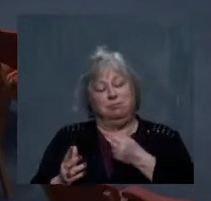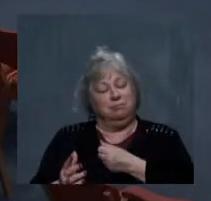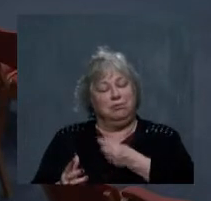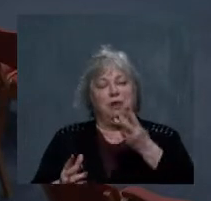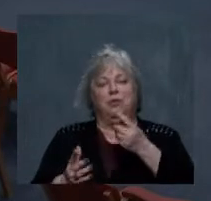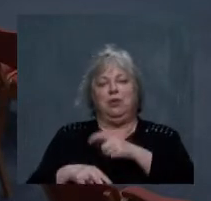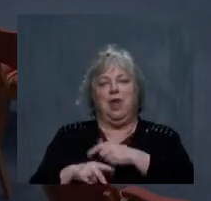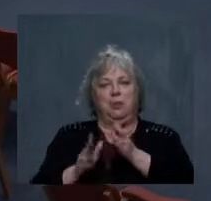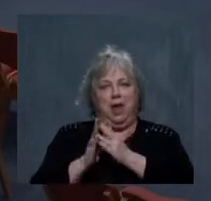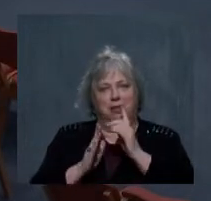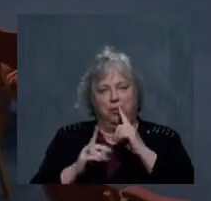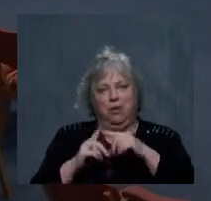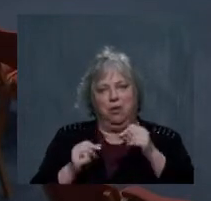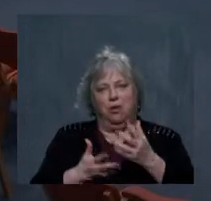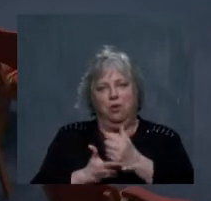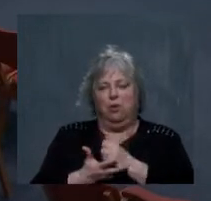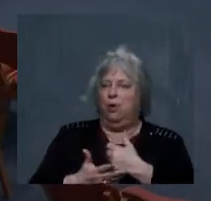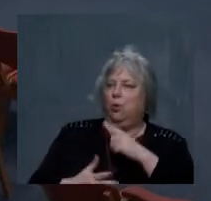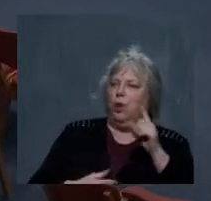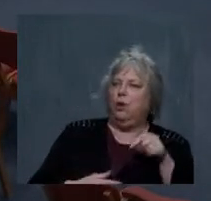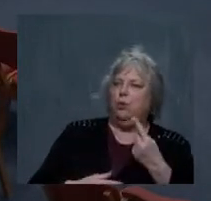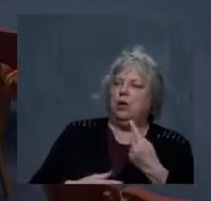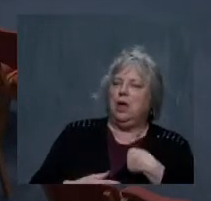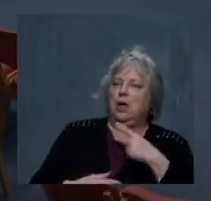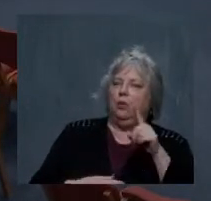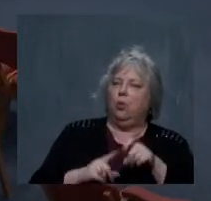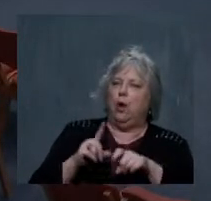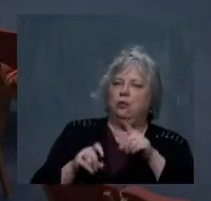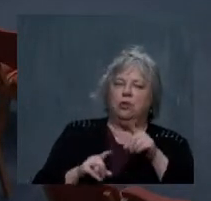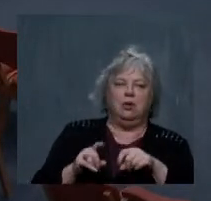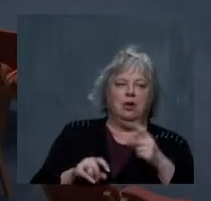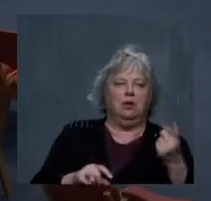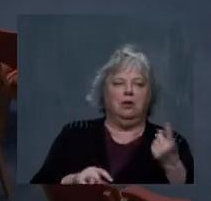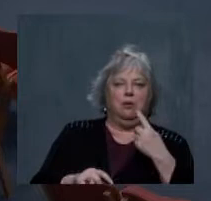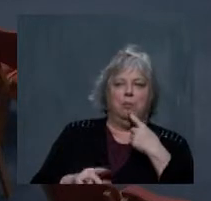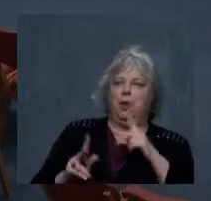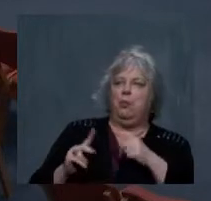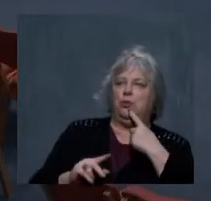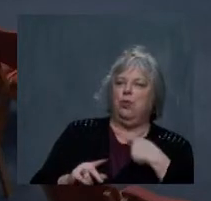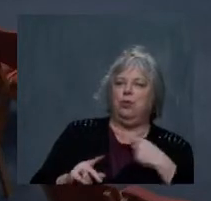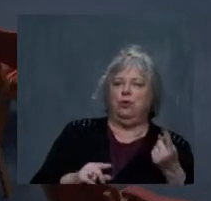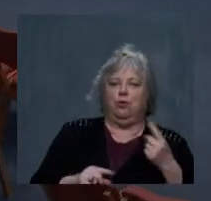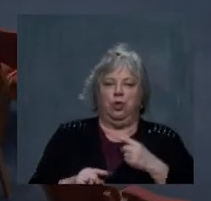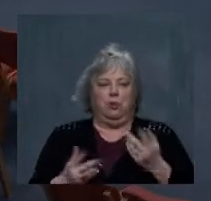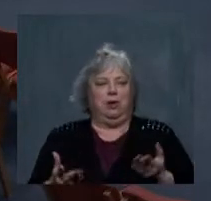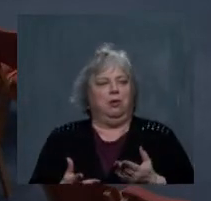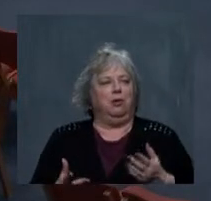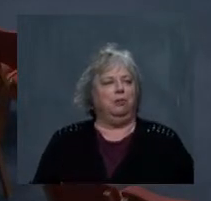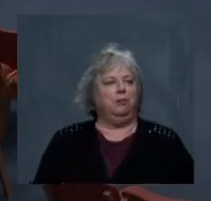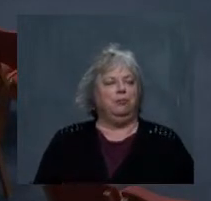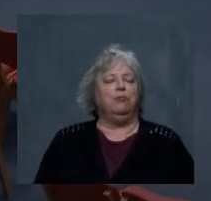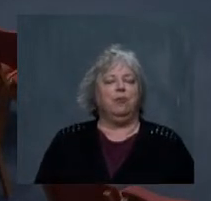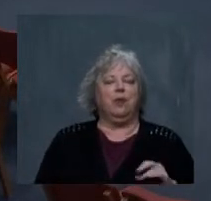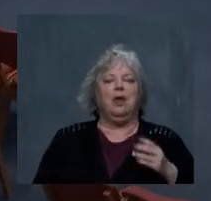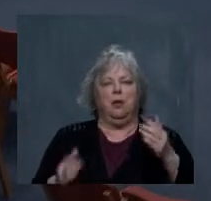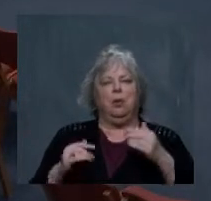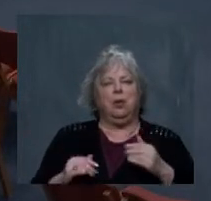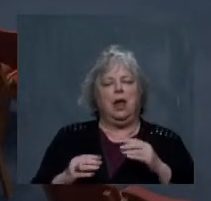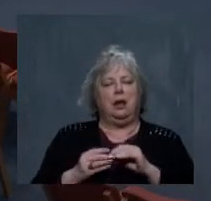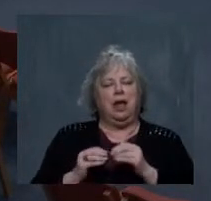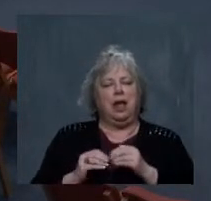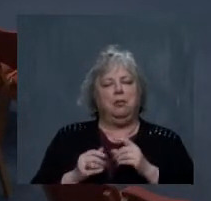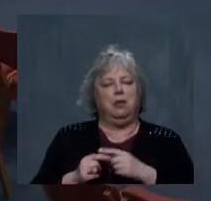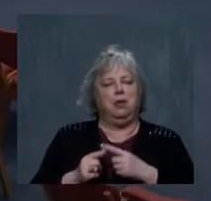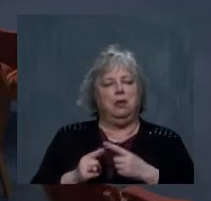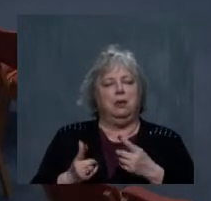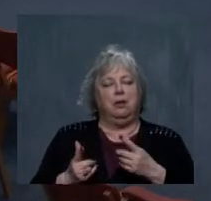so. We just had questions about it. We were told to come hear about it. Okay. Right at 4, so. Okay. Well, let's hear this next item first, and